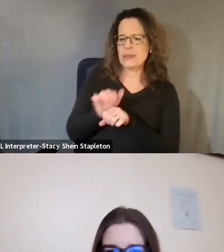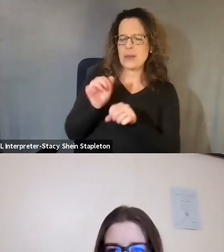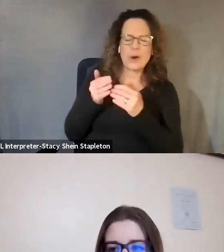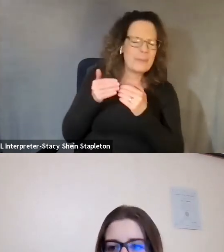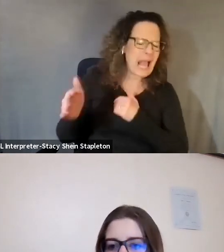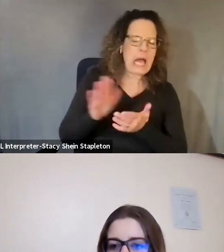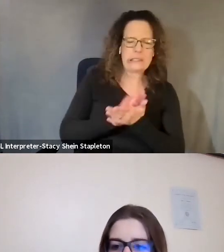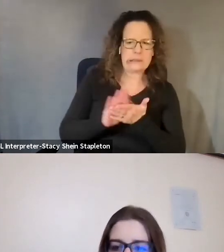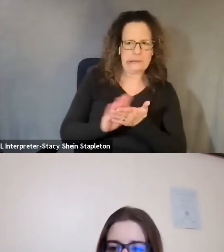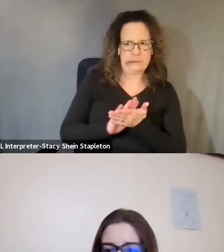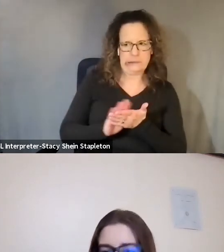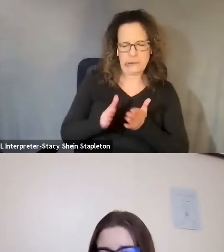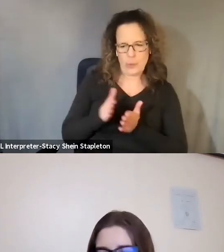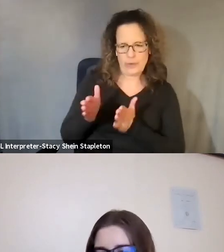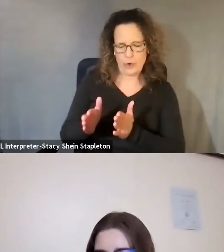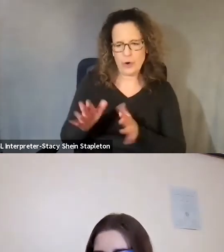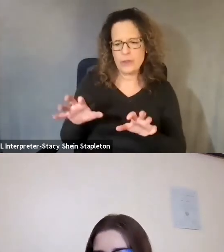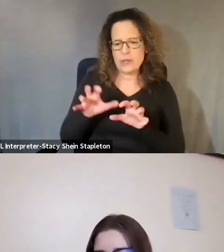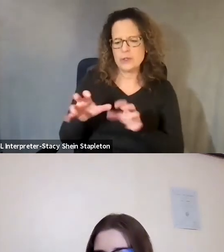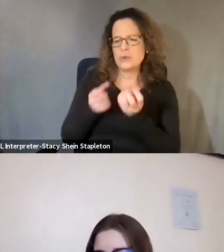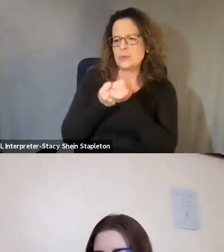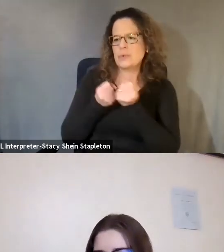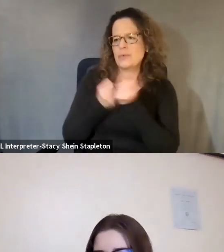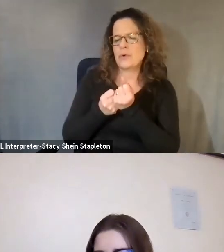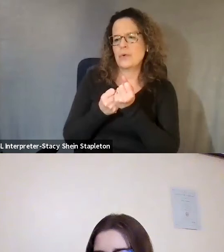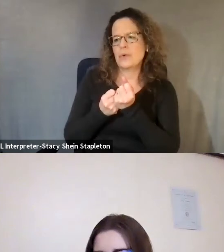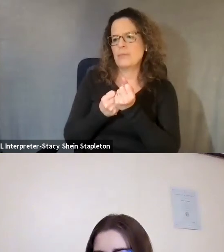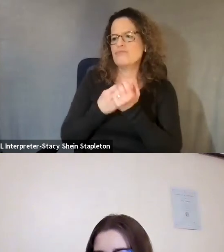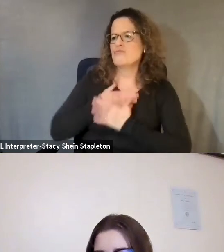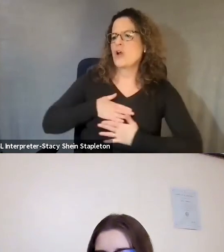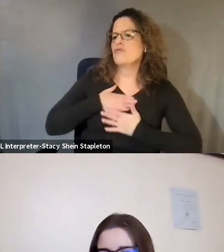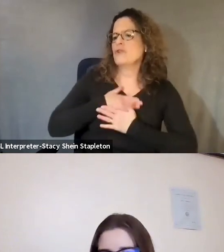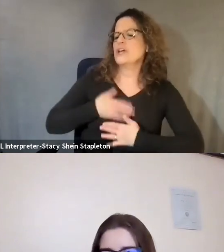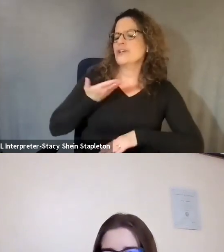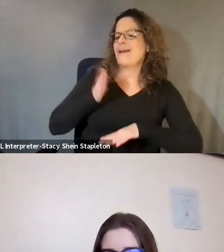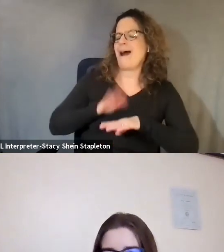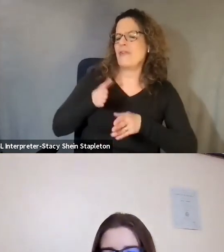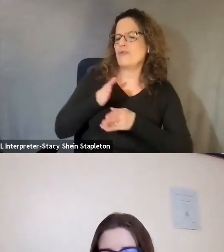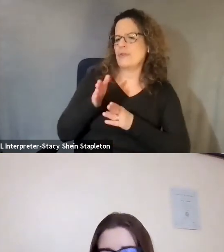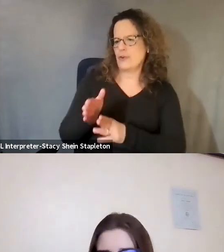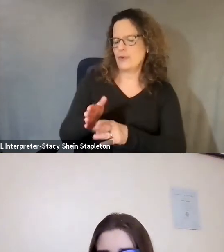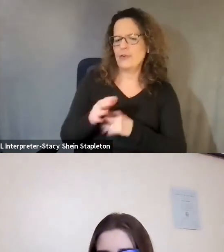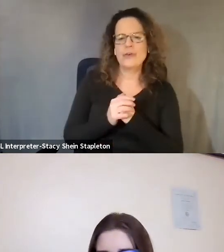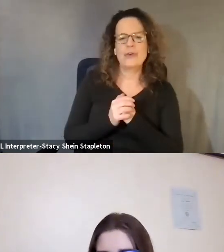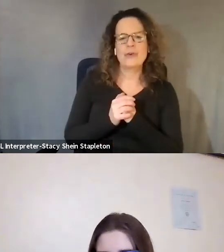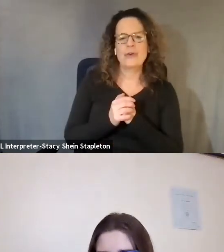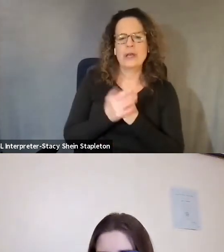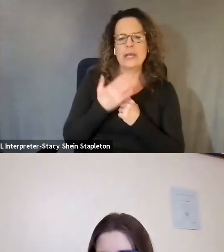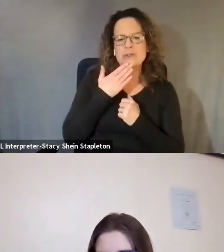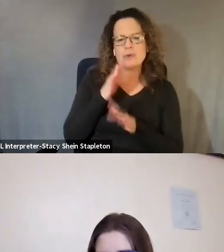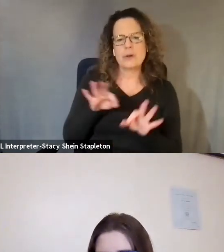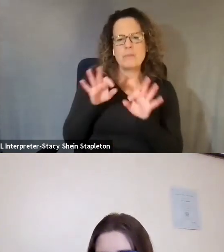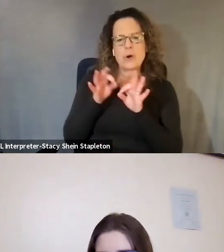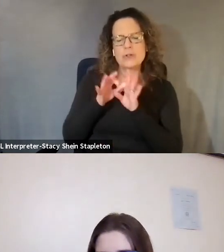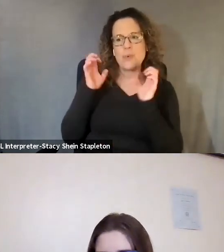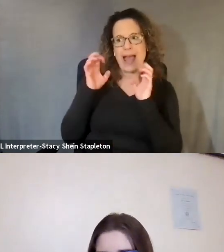up the river. They do a lot to promote recreation on the river, which is really important in educating people about what